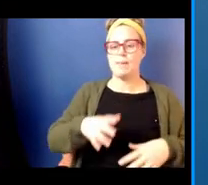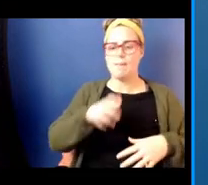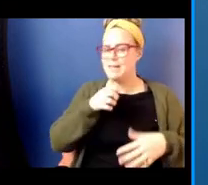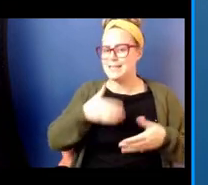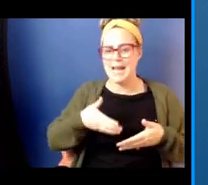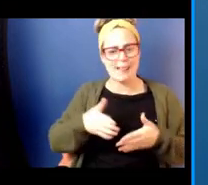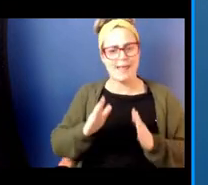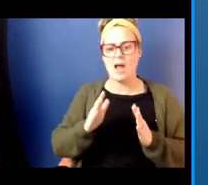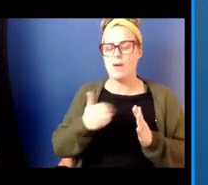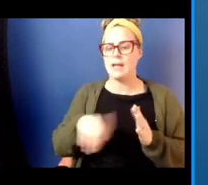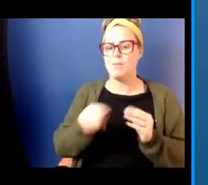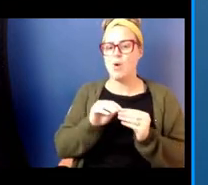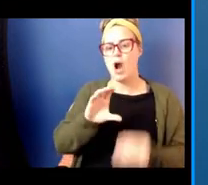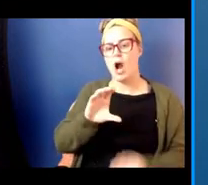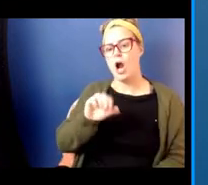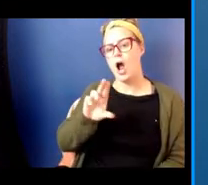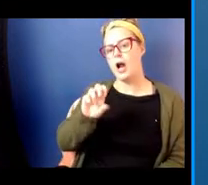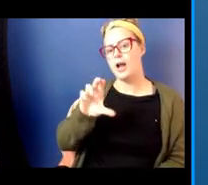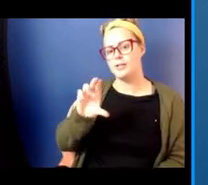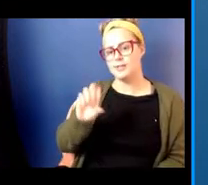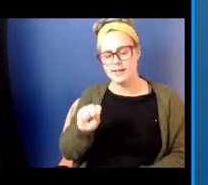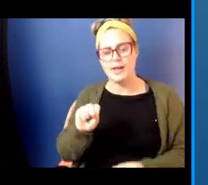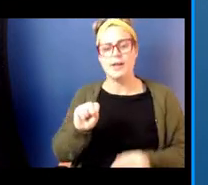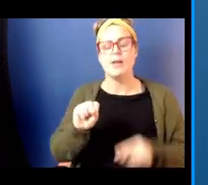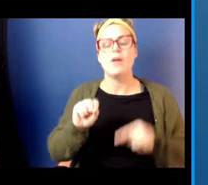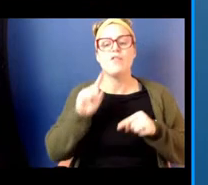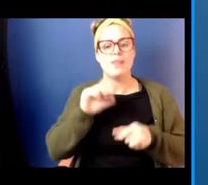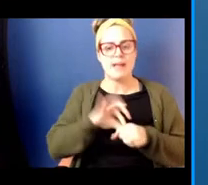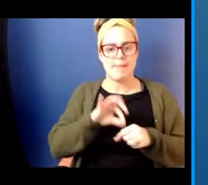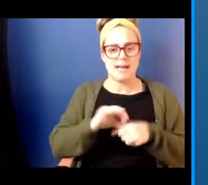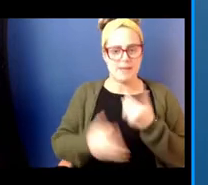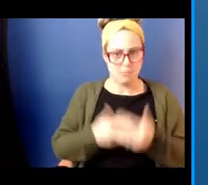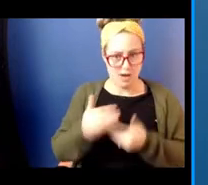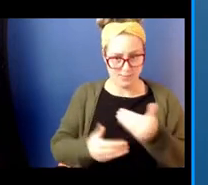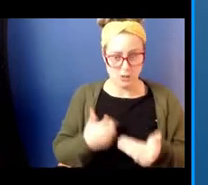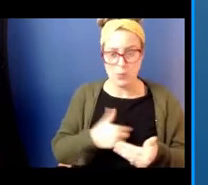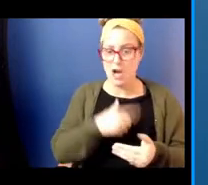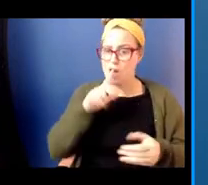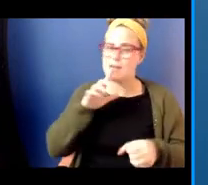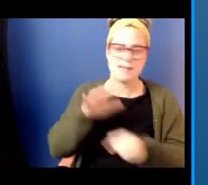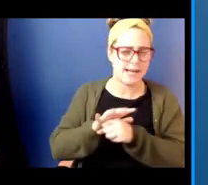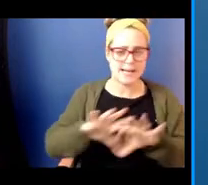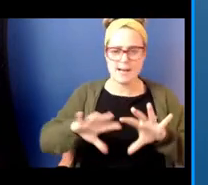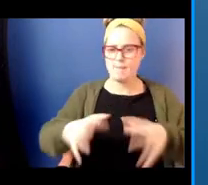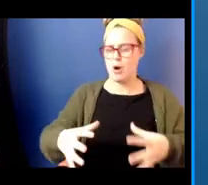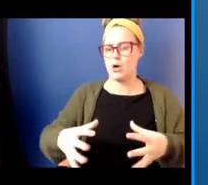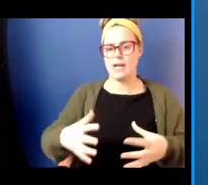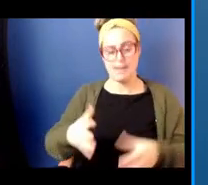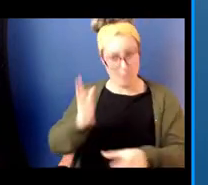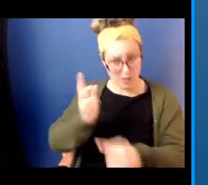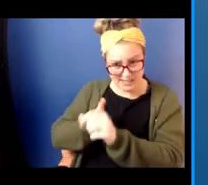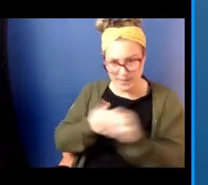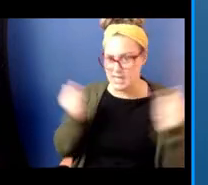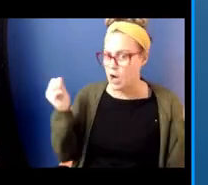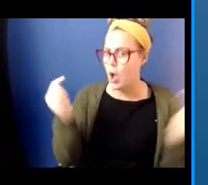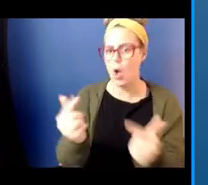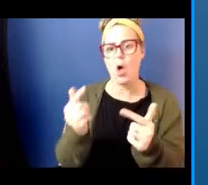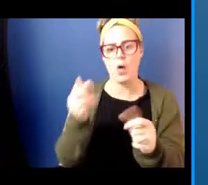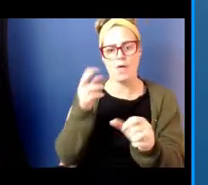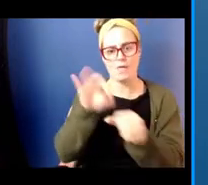a party dedicated to ensuring participation by all voters and for removing barriers to political